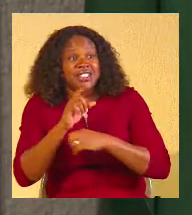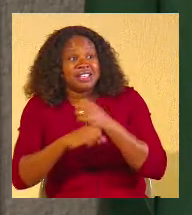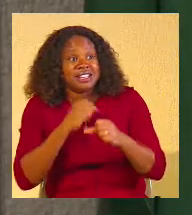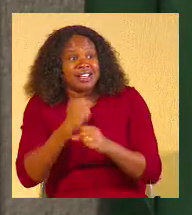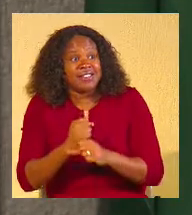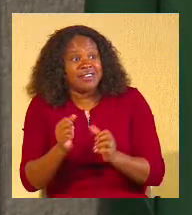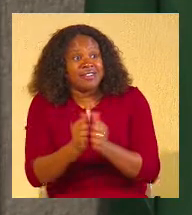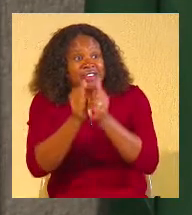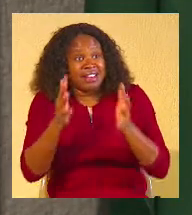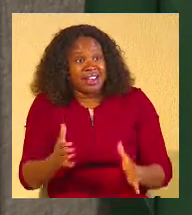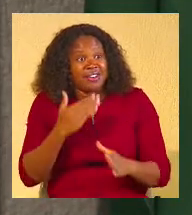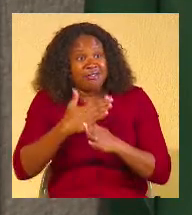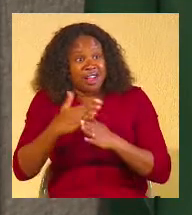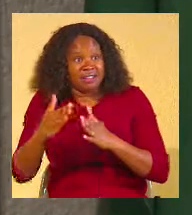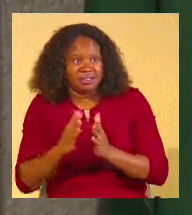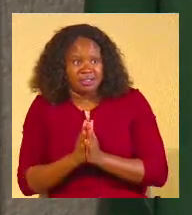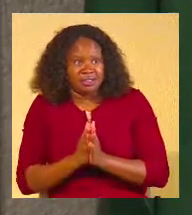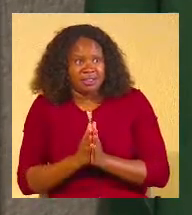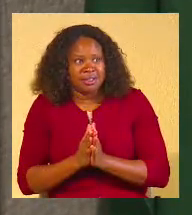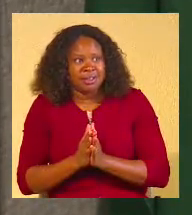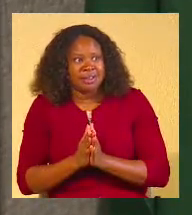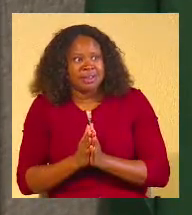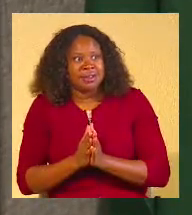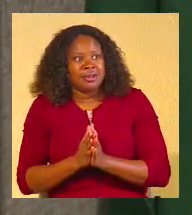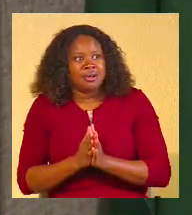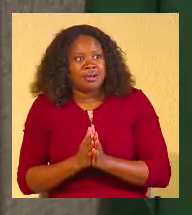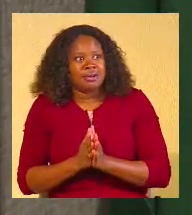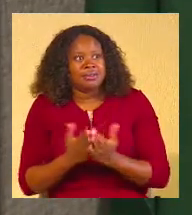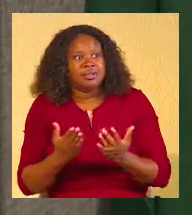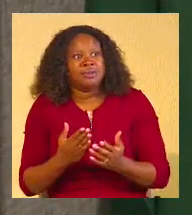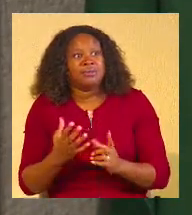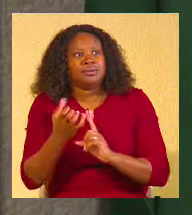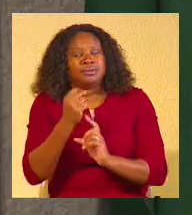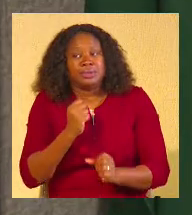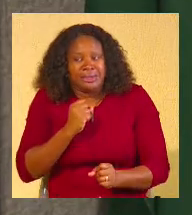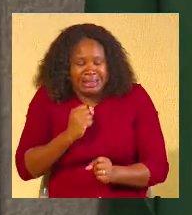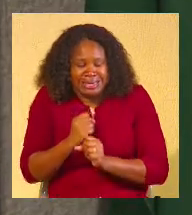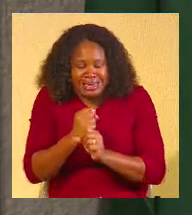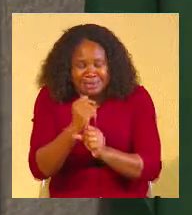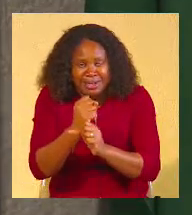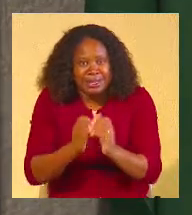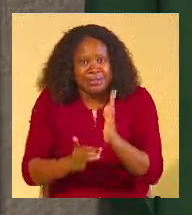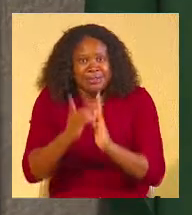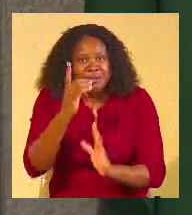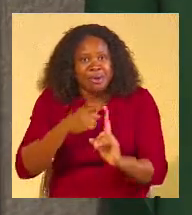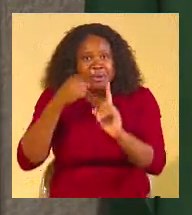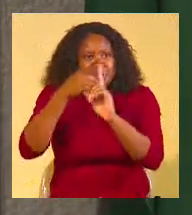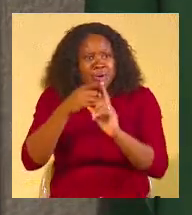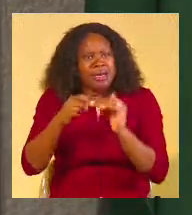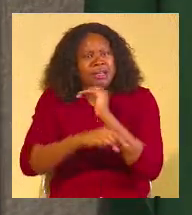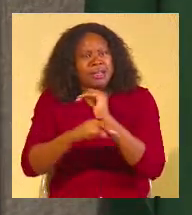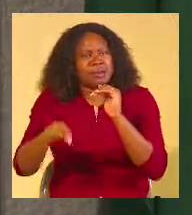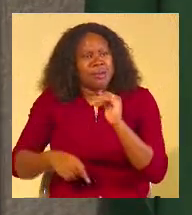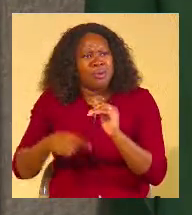the Decade of Action leading up to the achievement of the Sustainable Development Goals. And countries were digging